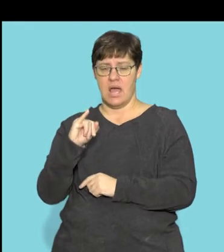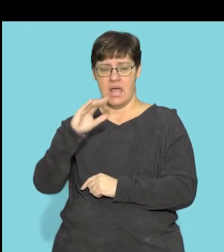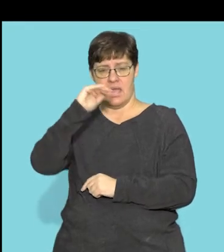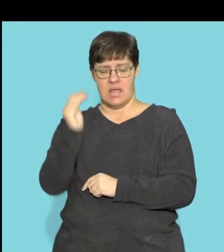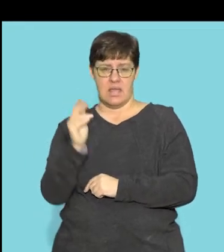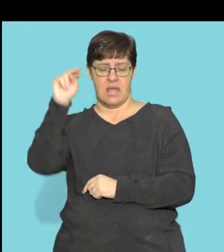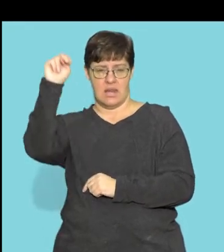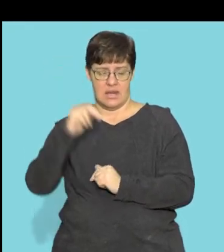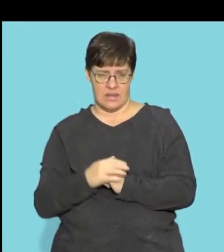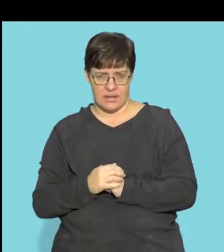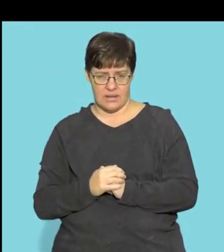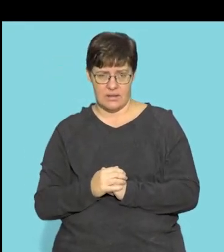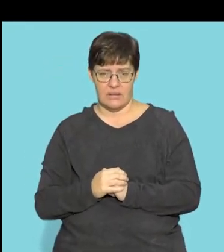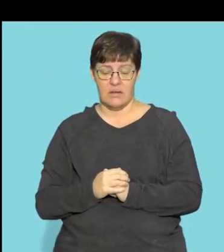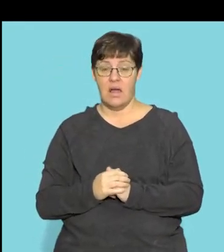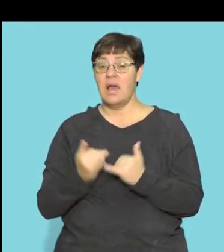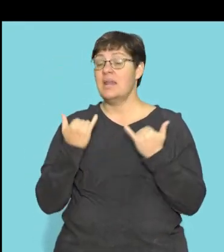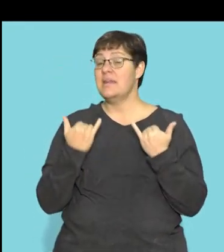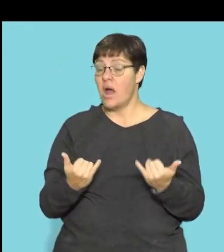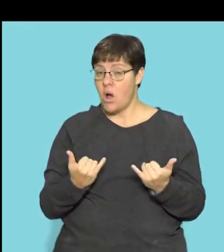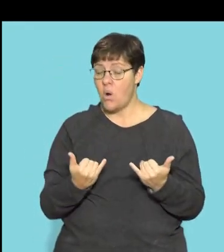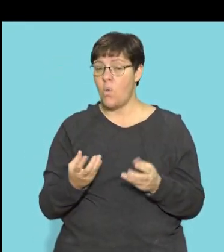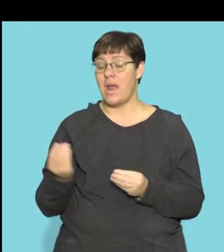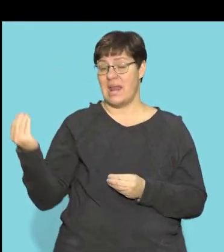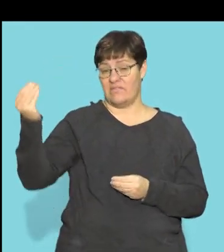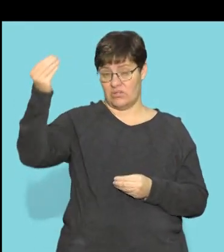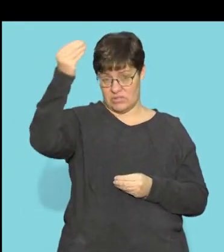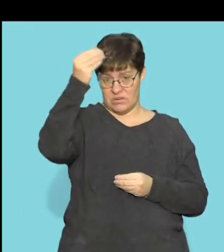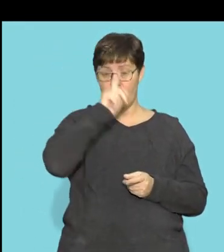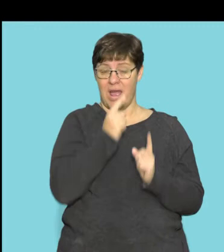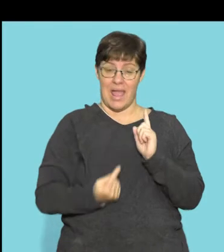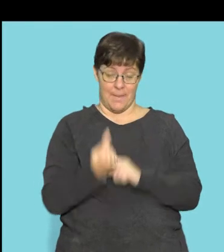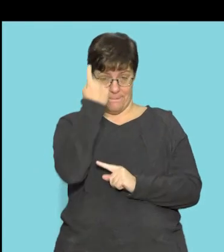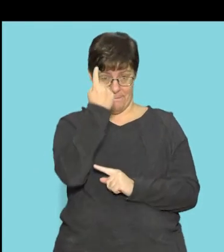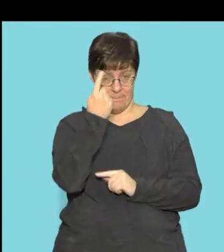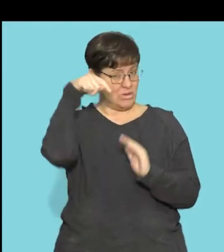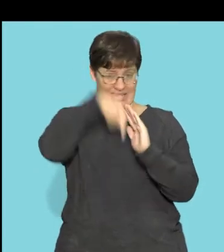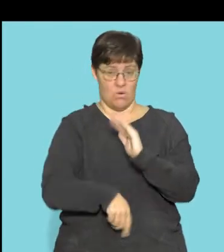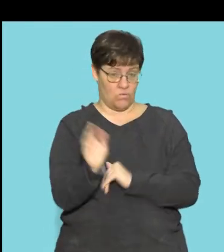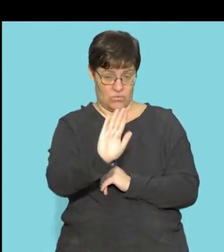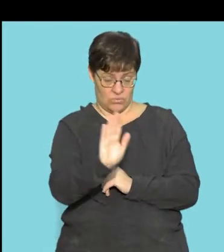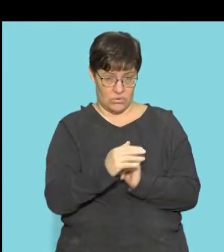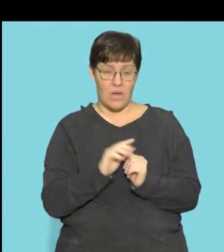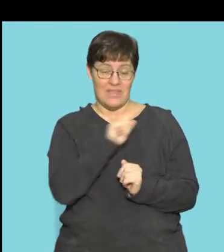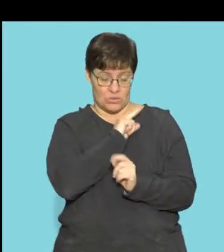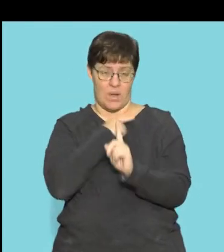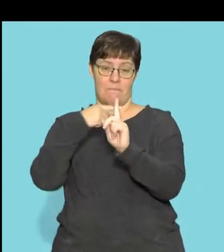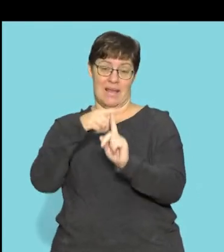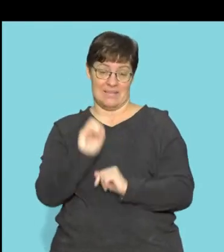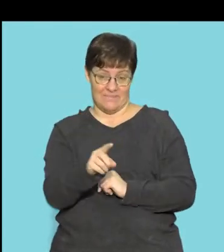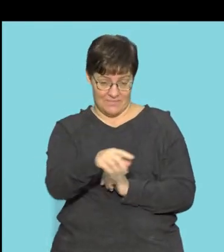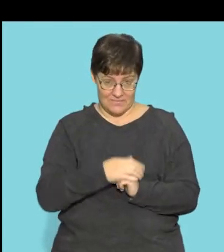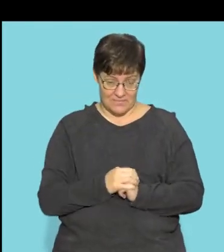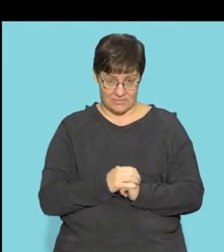I to the exponent of n. Now we are talking about inflation, right? Because it is going up, not going down. Hence,